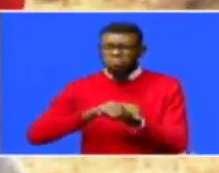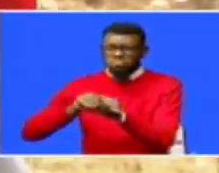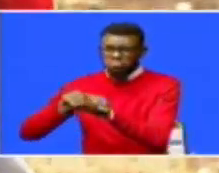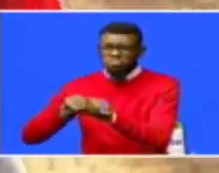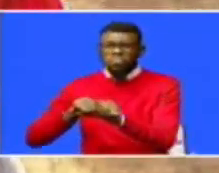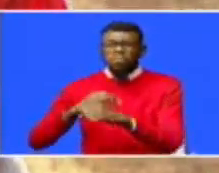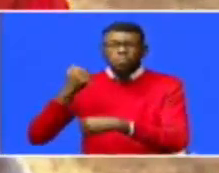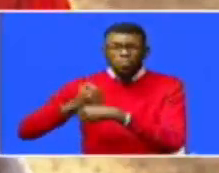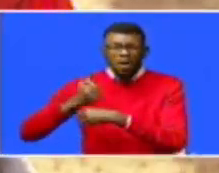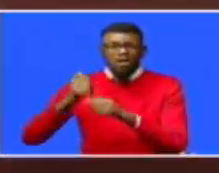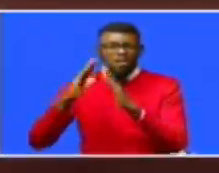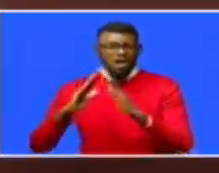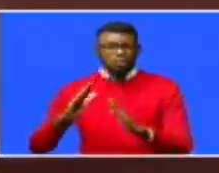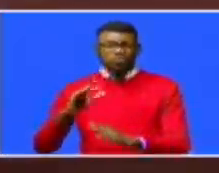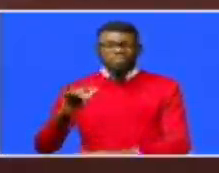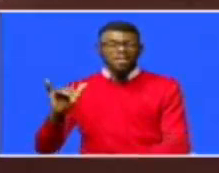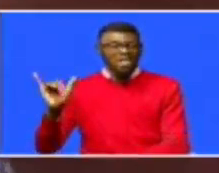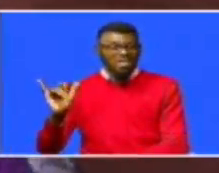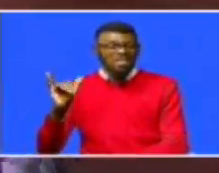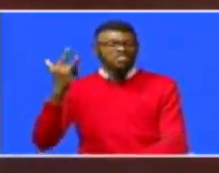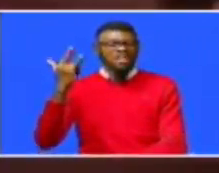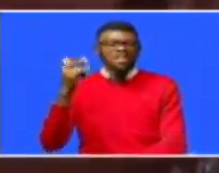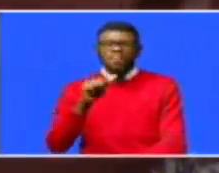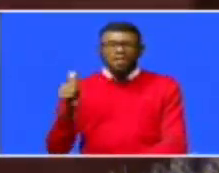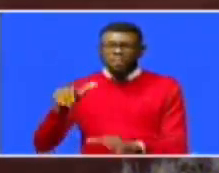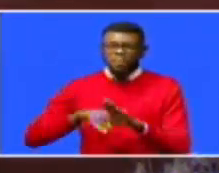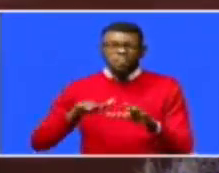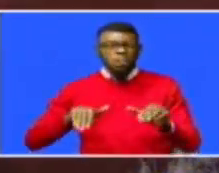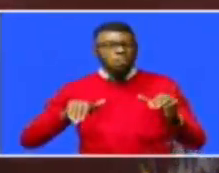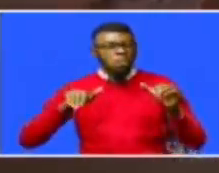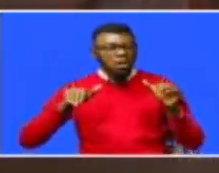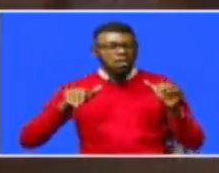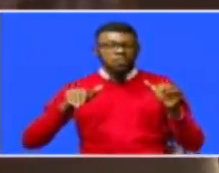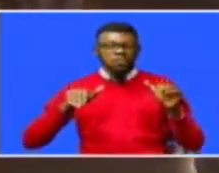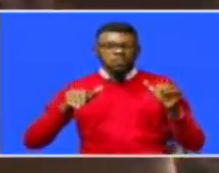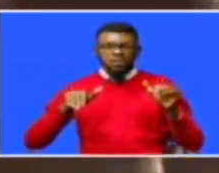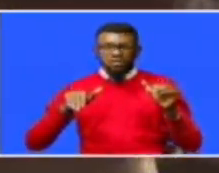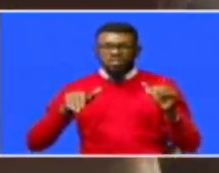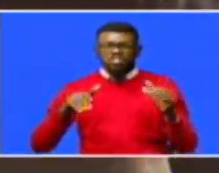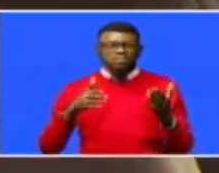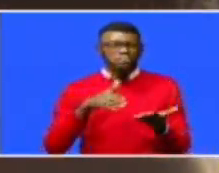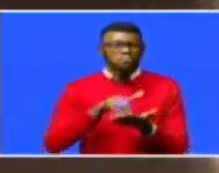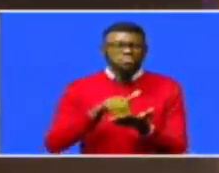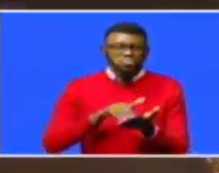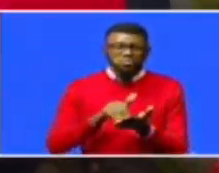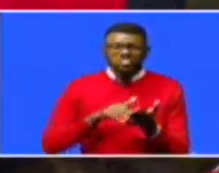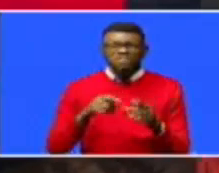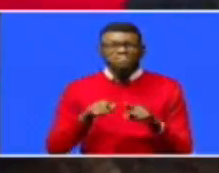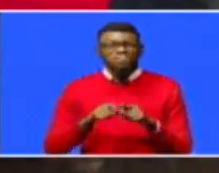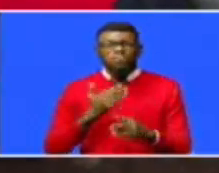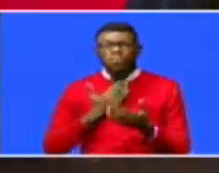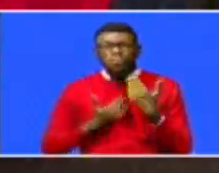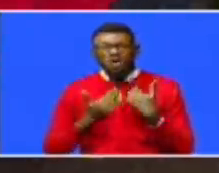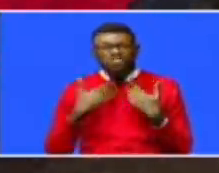households in neighboring Eastleigh Estate. The rest are left here to wait, vulnerable and desperate.